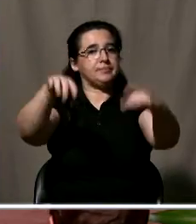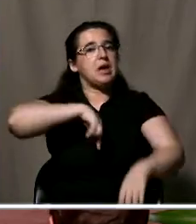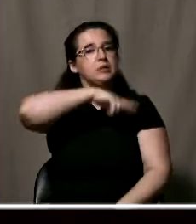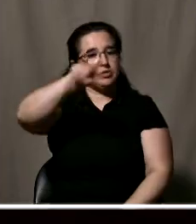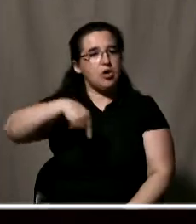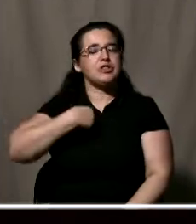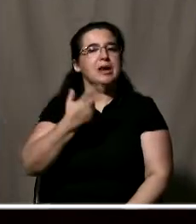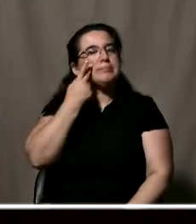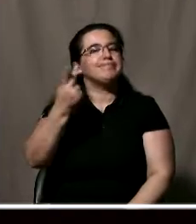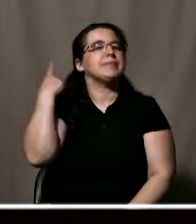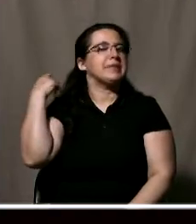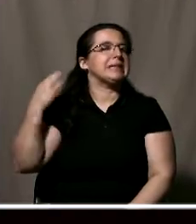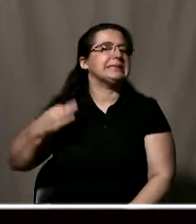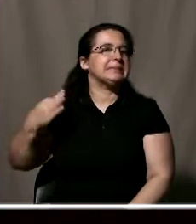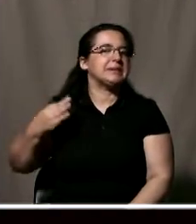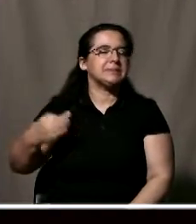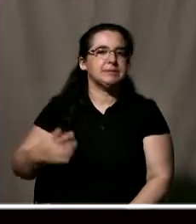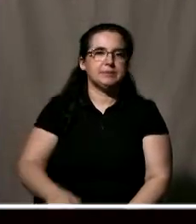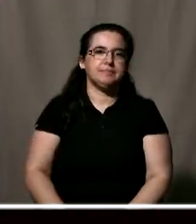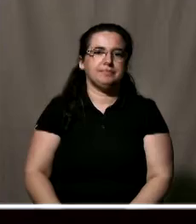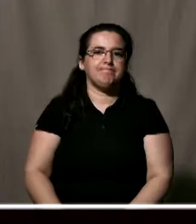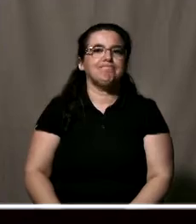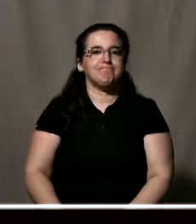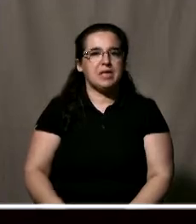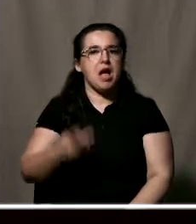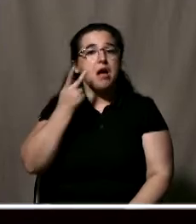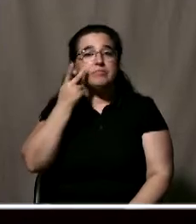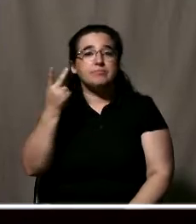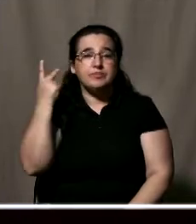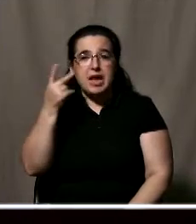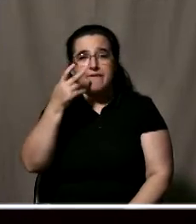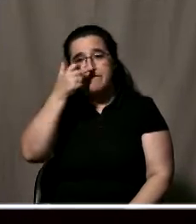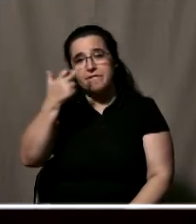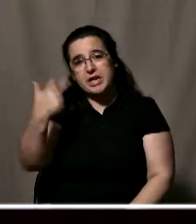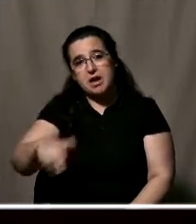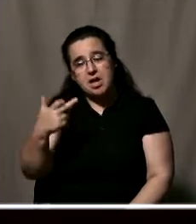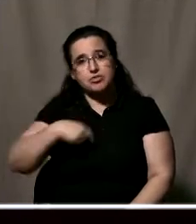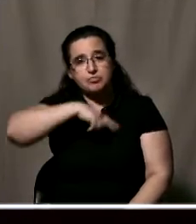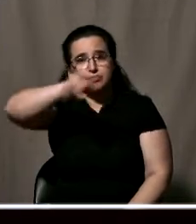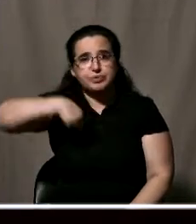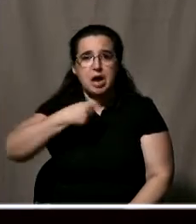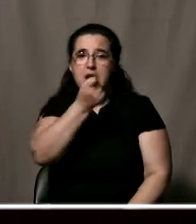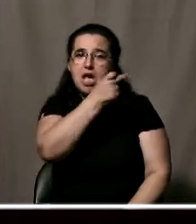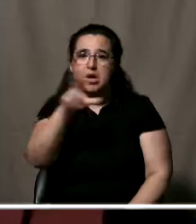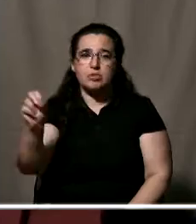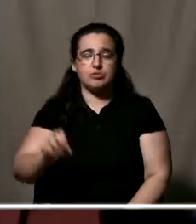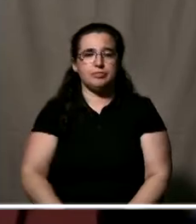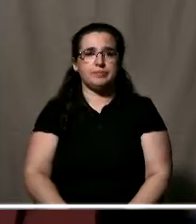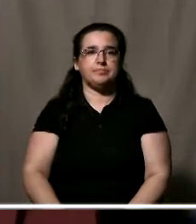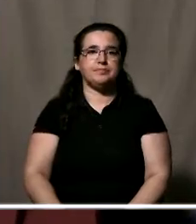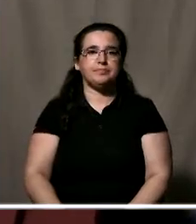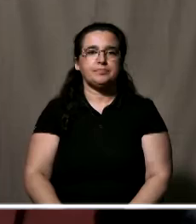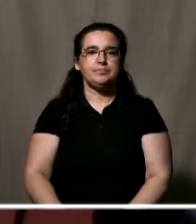está a olhar para trás. You see your failures. Vocês veem os vossos fracassos. You see your mistakes. Vocês veem os vossos erros. And you are